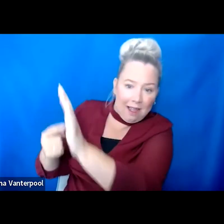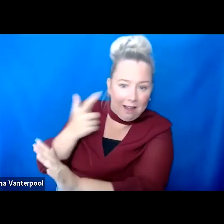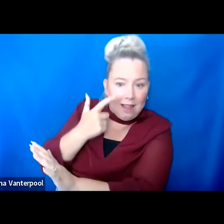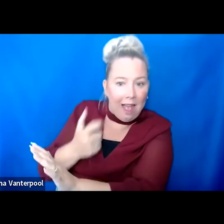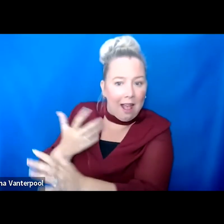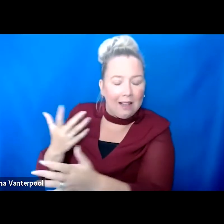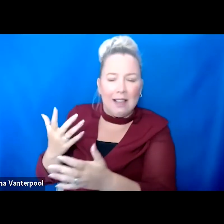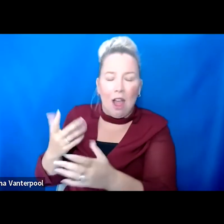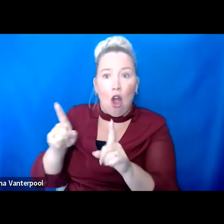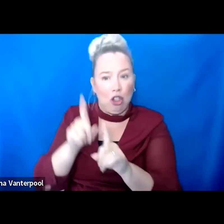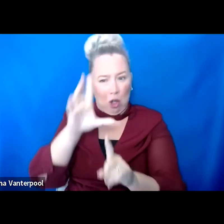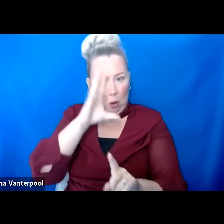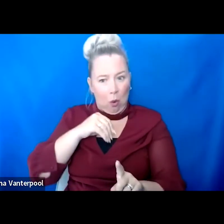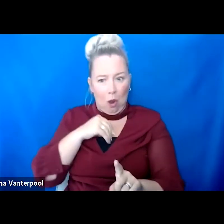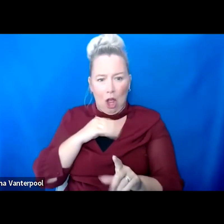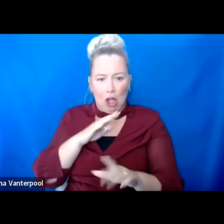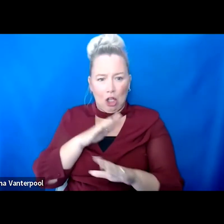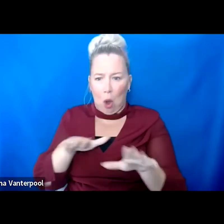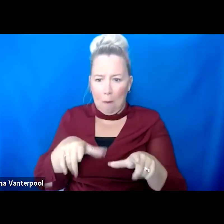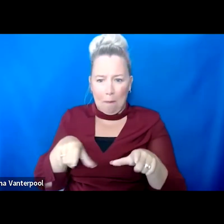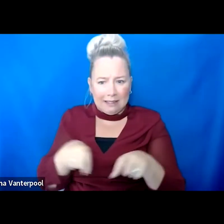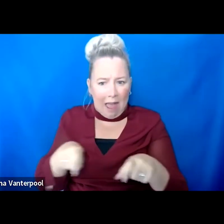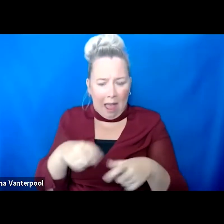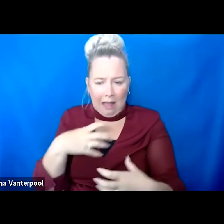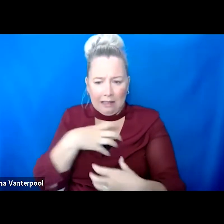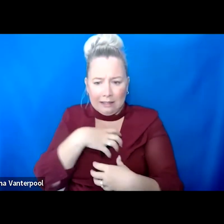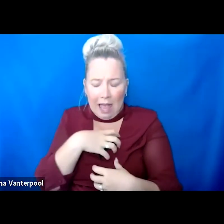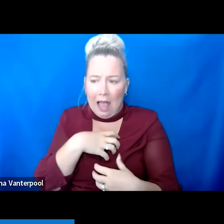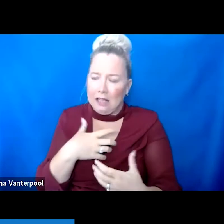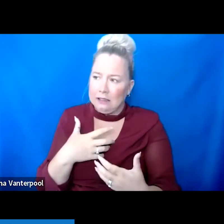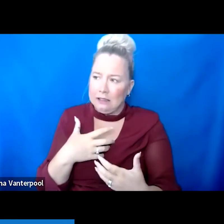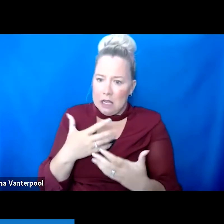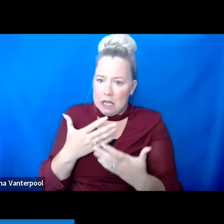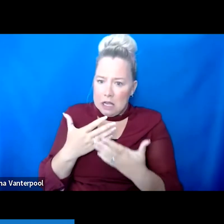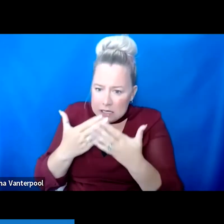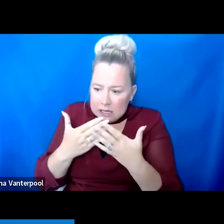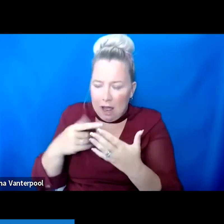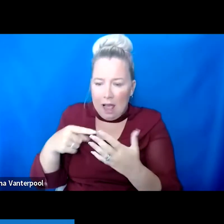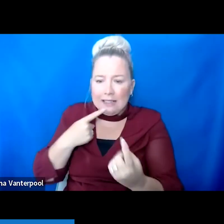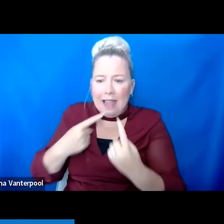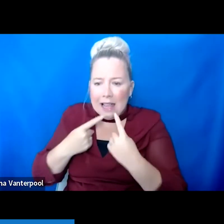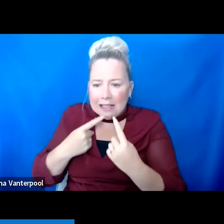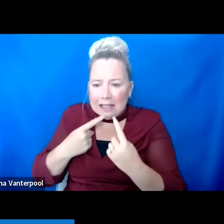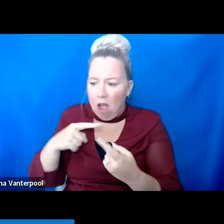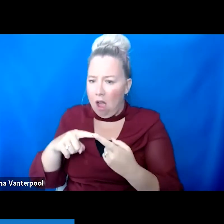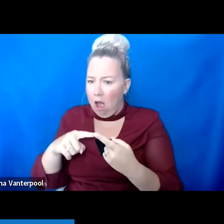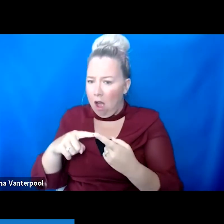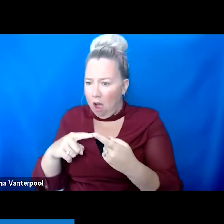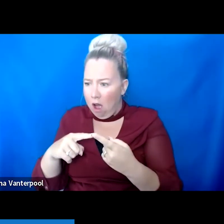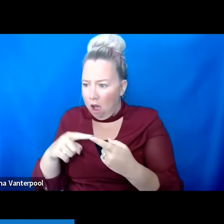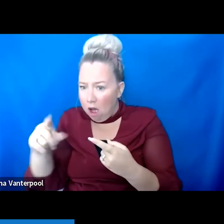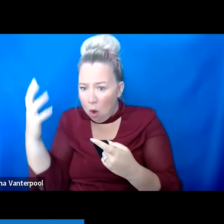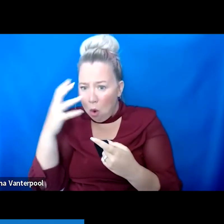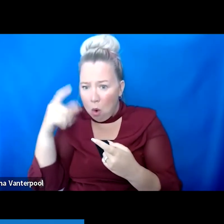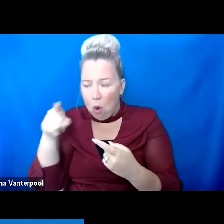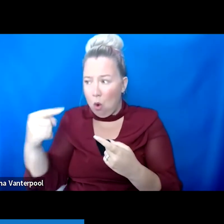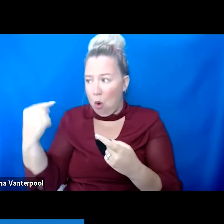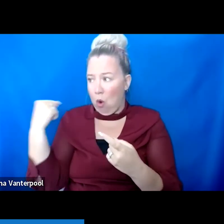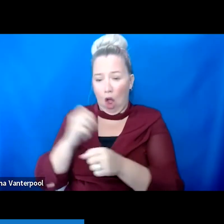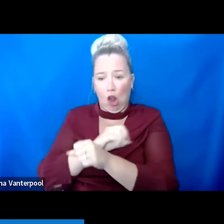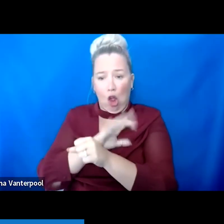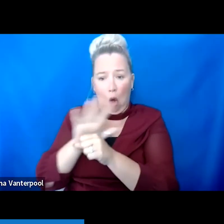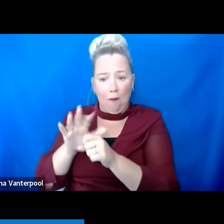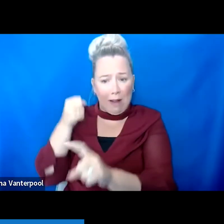being scared to spend this time looking at our data locally, looking at the need, especially after COVID, but